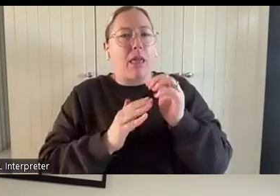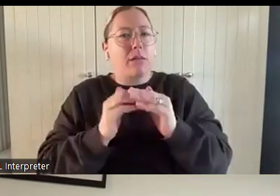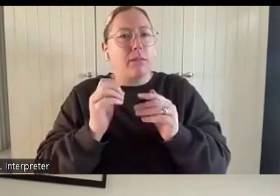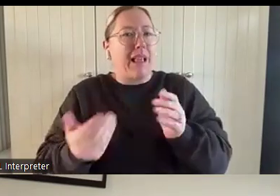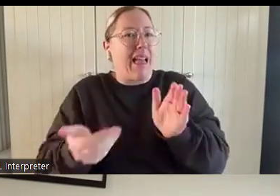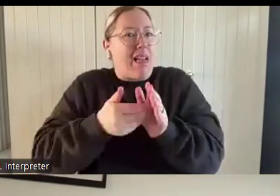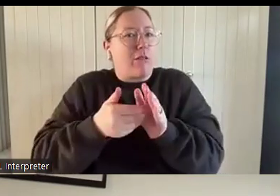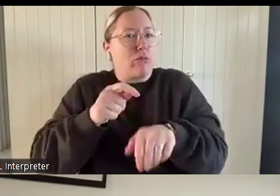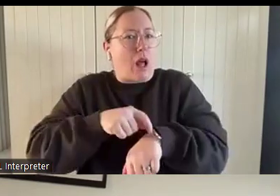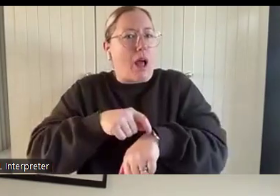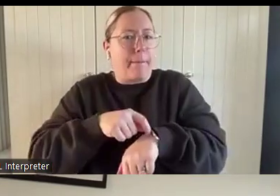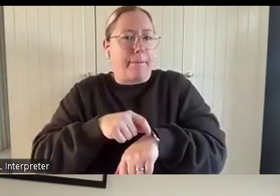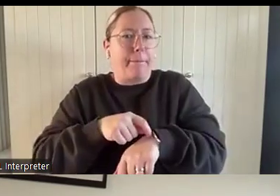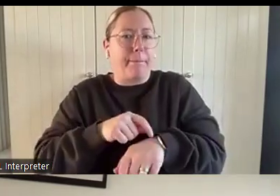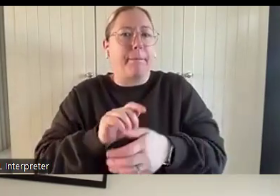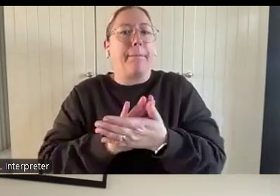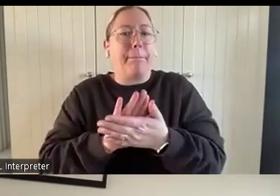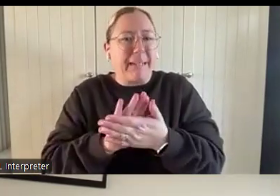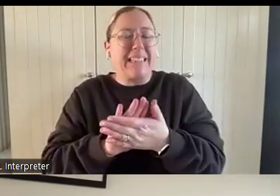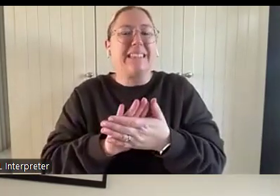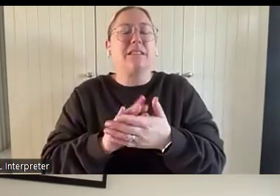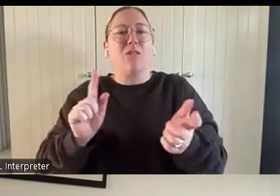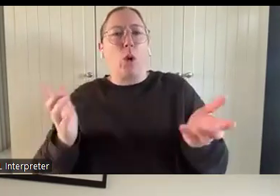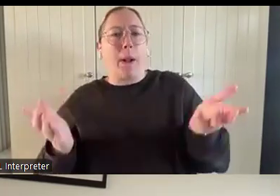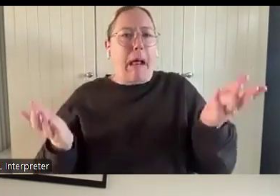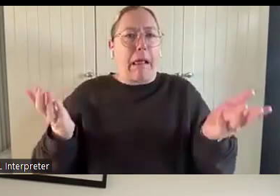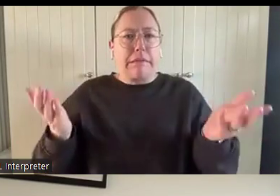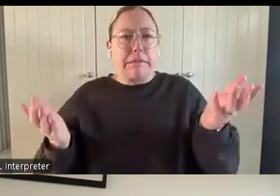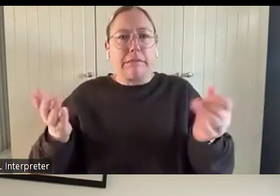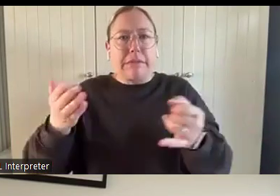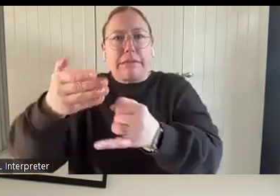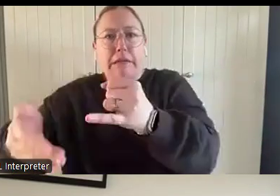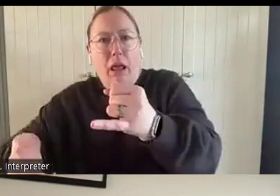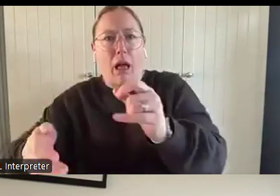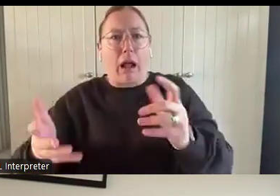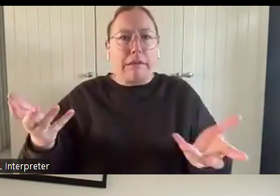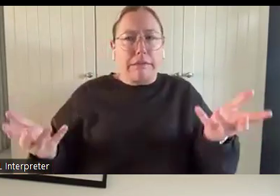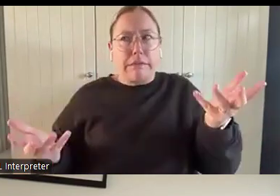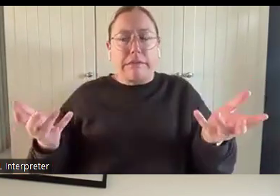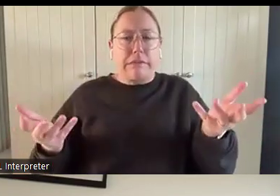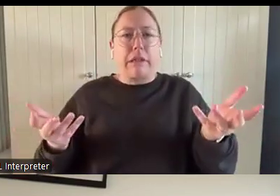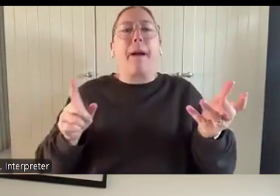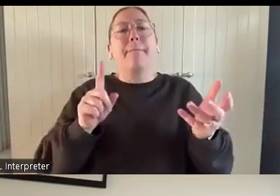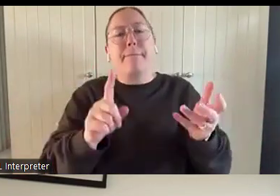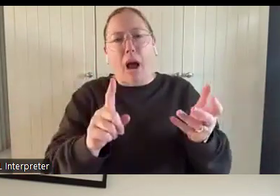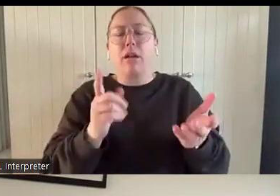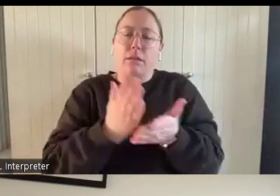and deadlines, but the outcome we've found is always much more impactful. So it's definitely worth